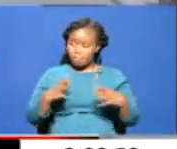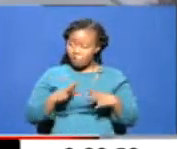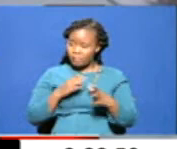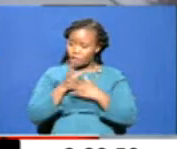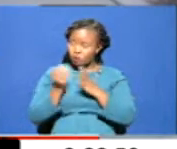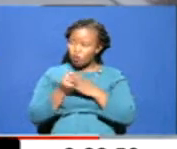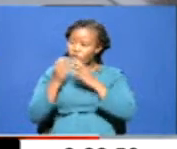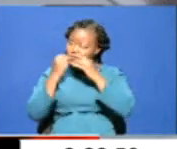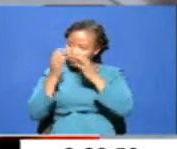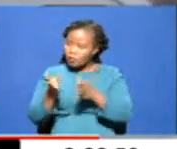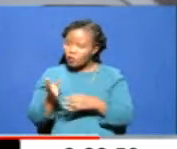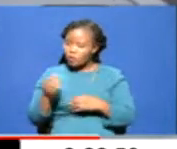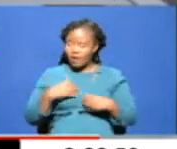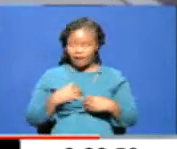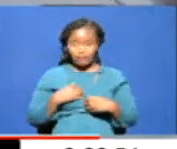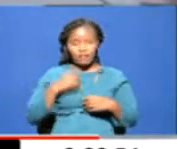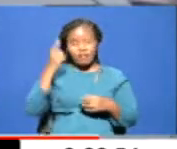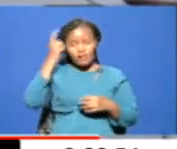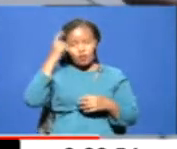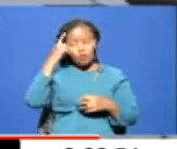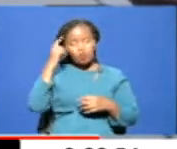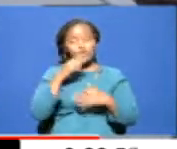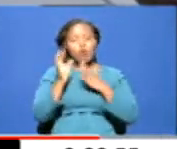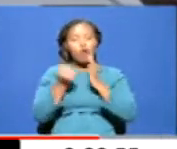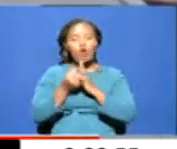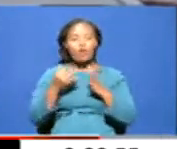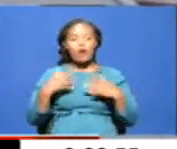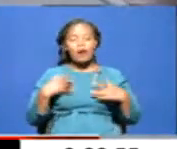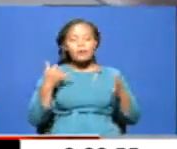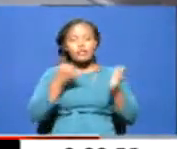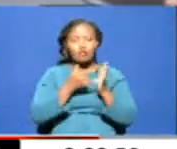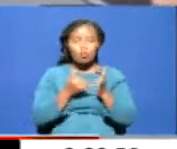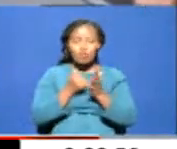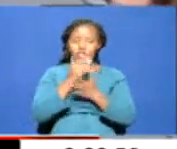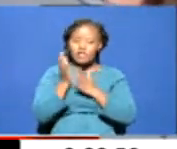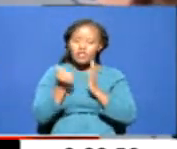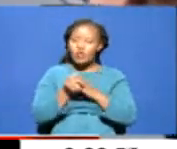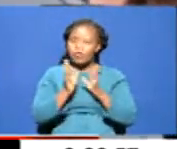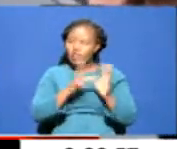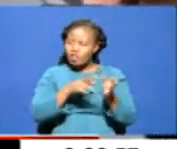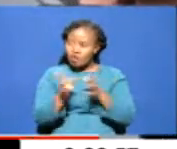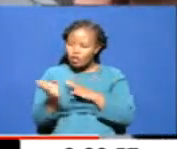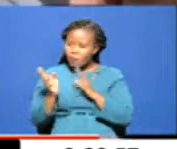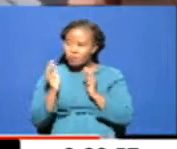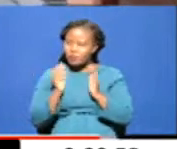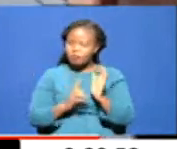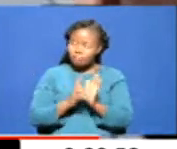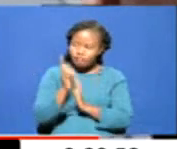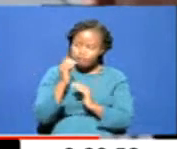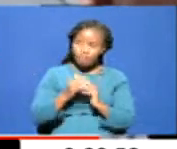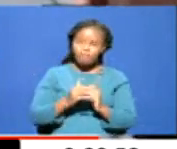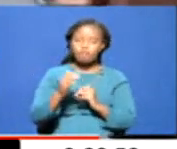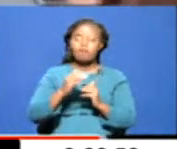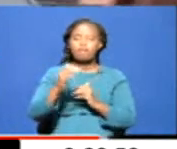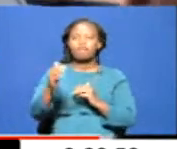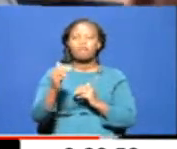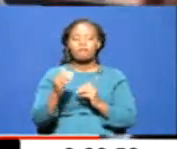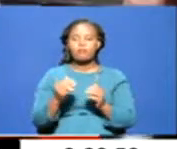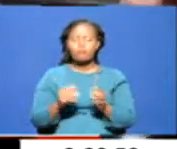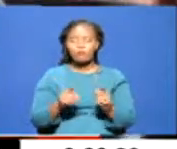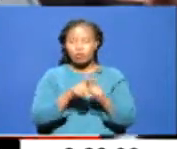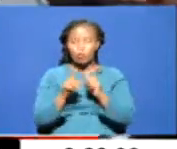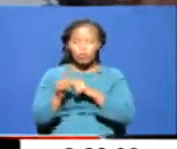watasikia kana kwamba pia hao wanahusishwa katika shughuli za kawaida za maendeleo mtaani na